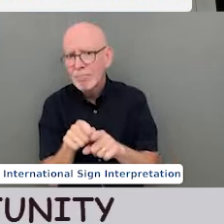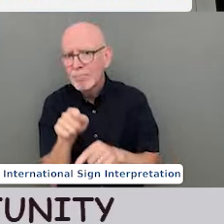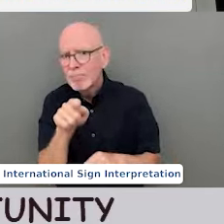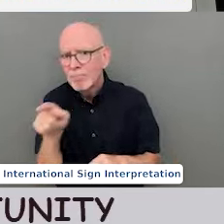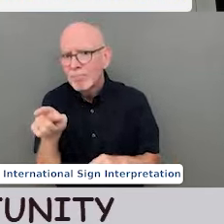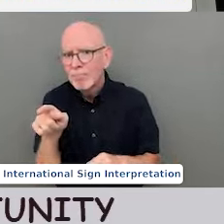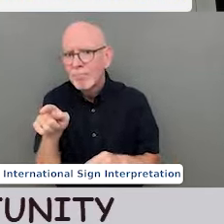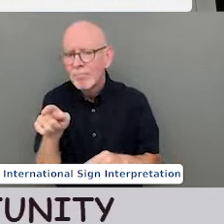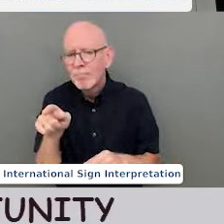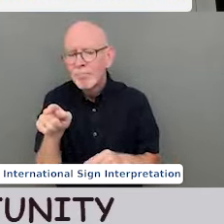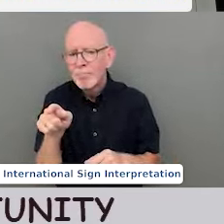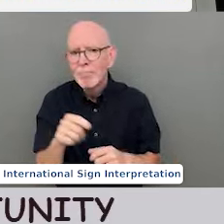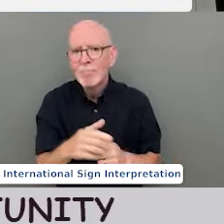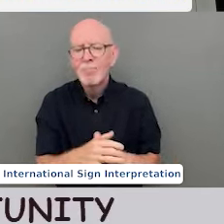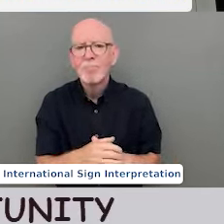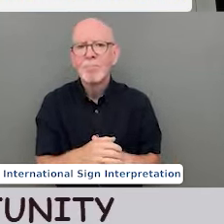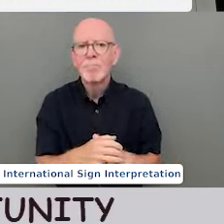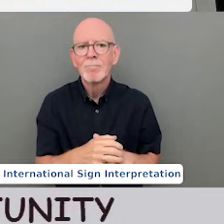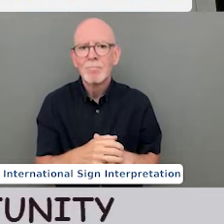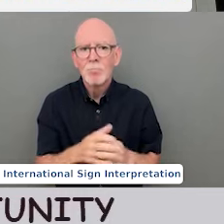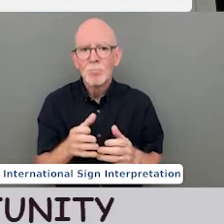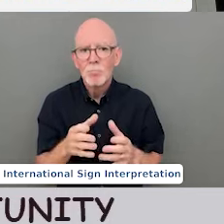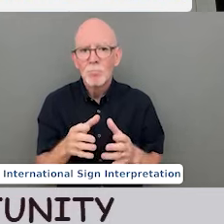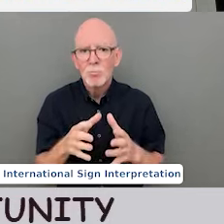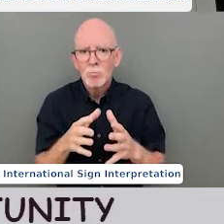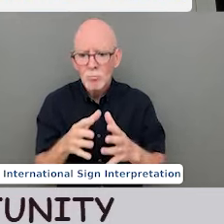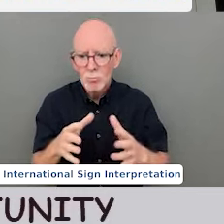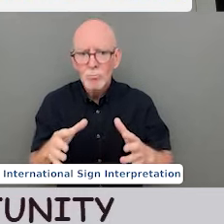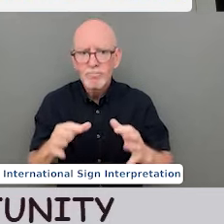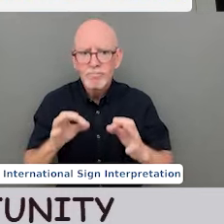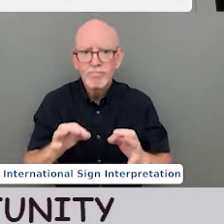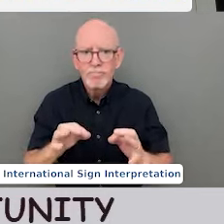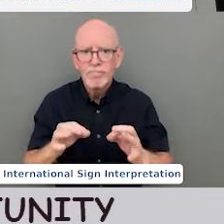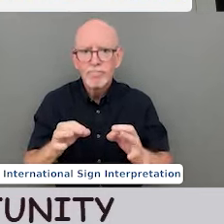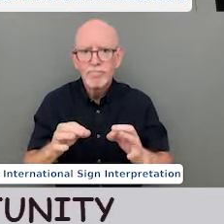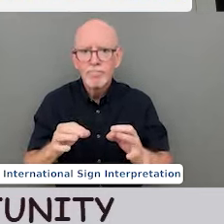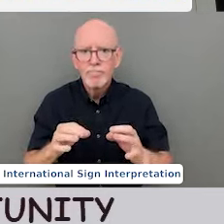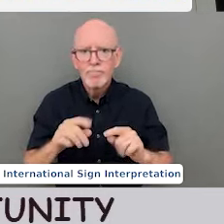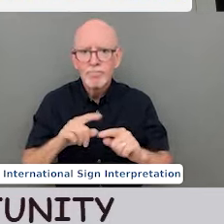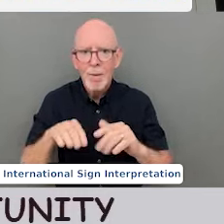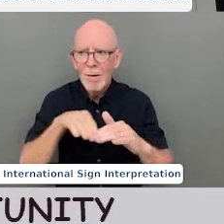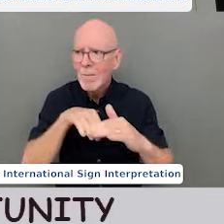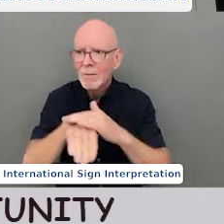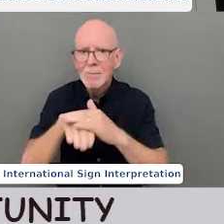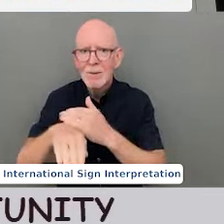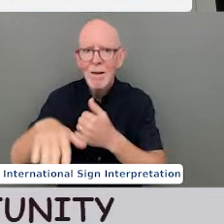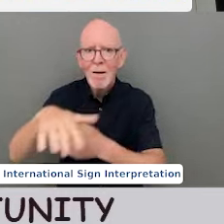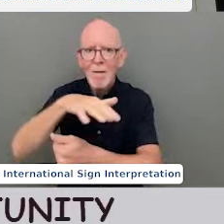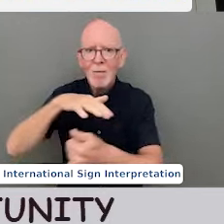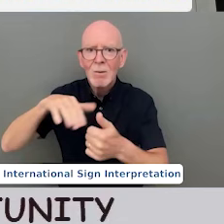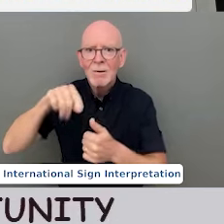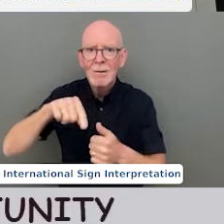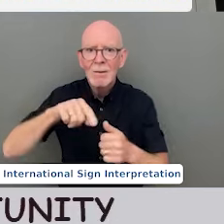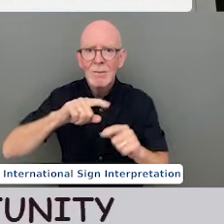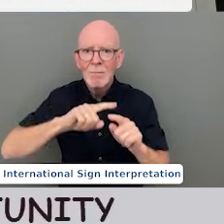can capacitate their abilities. And we also looking at the